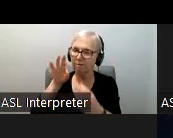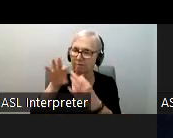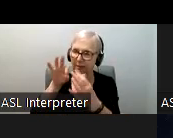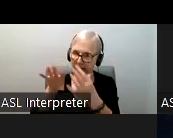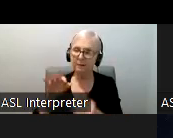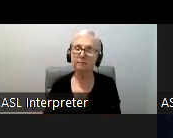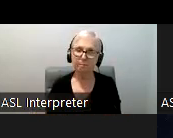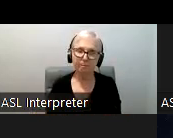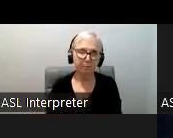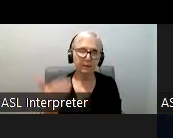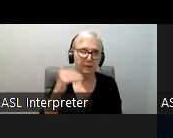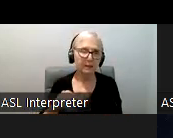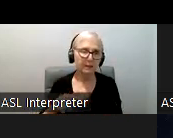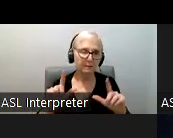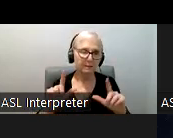please.